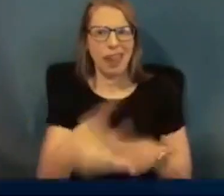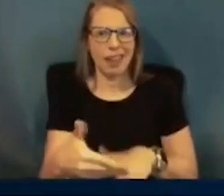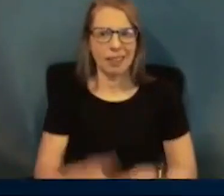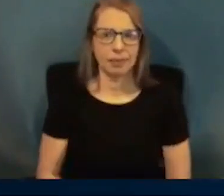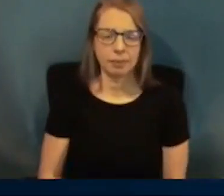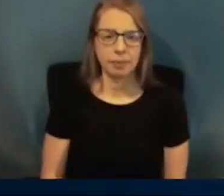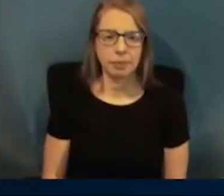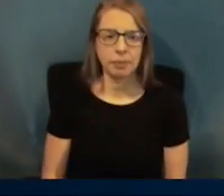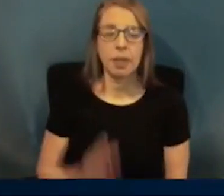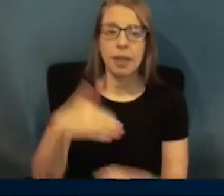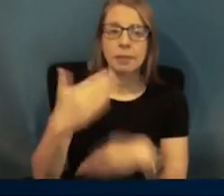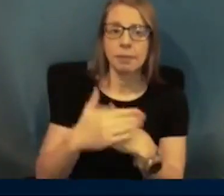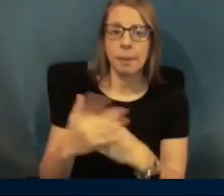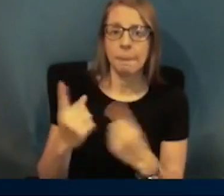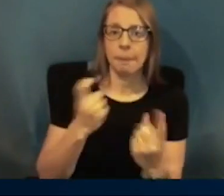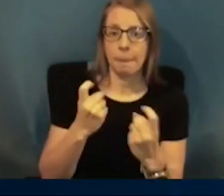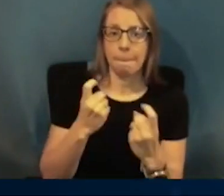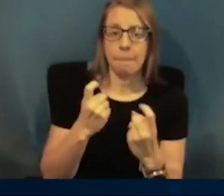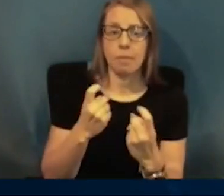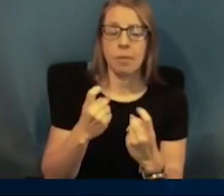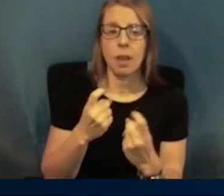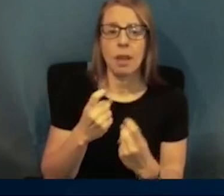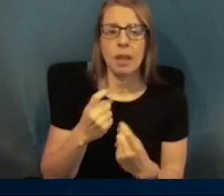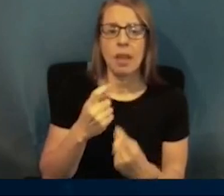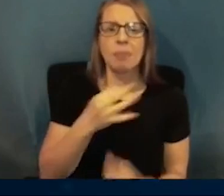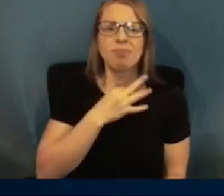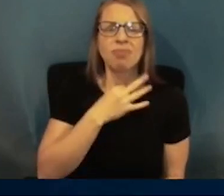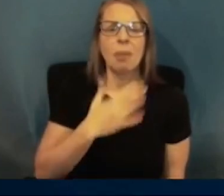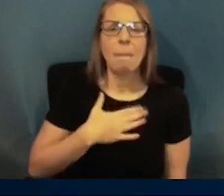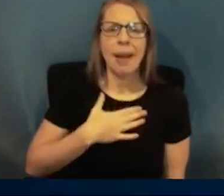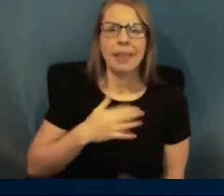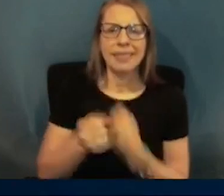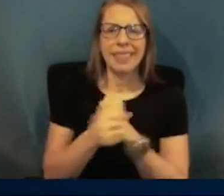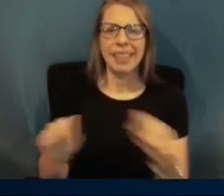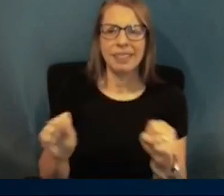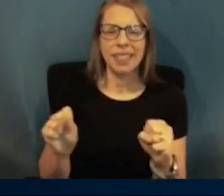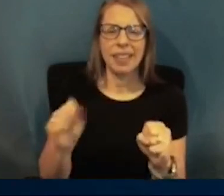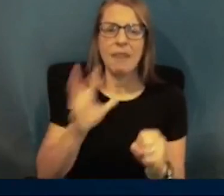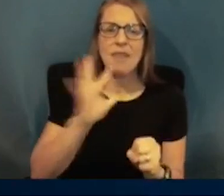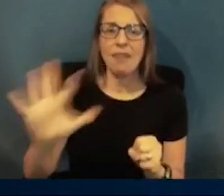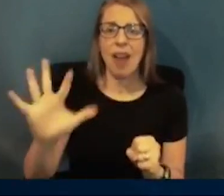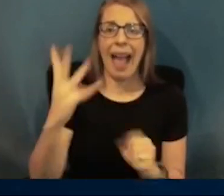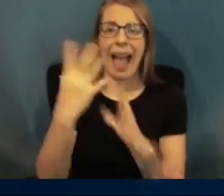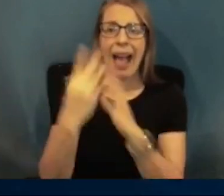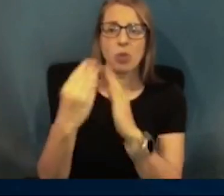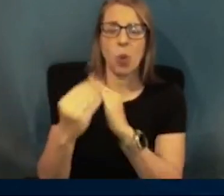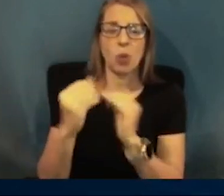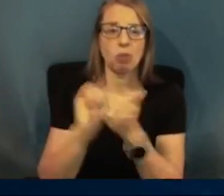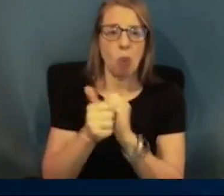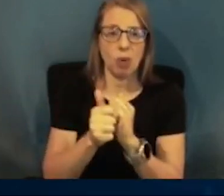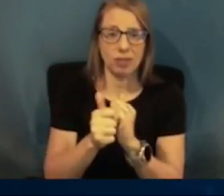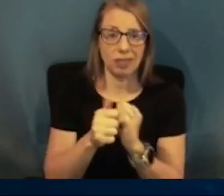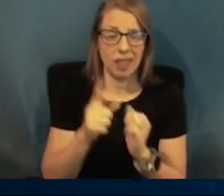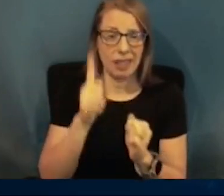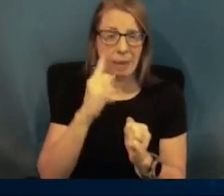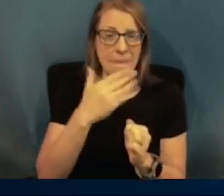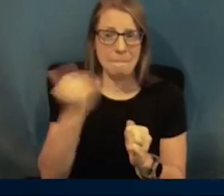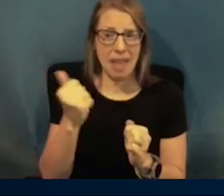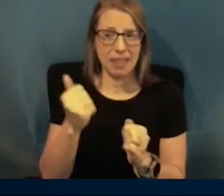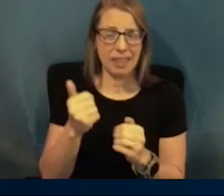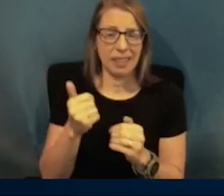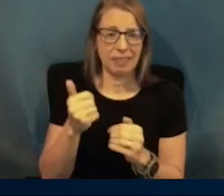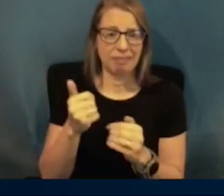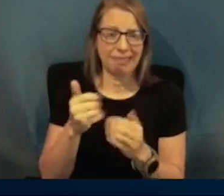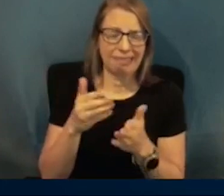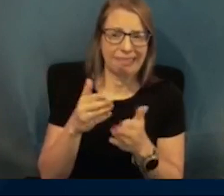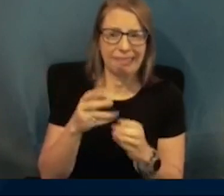I'm curious about the safety of my 5-year-old and outdoor sports. Would it be best to not participate in sports right now? I think that